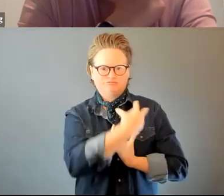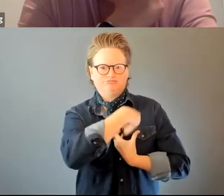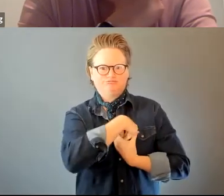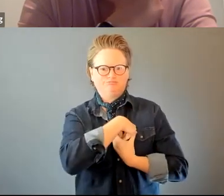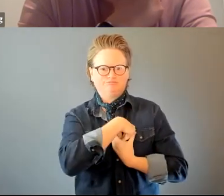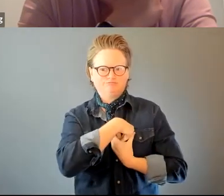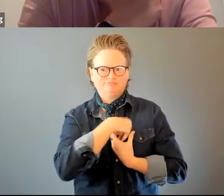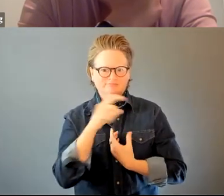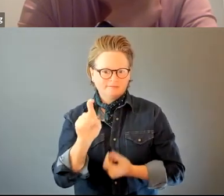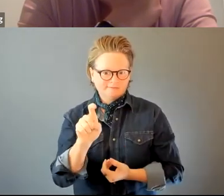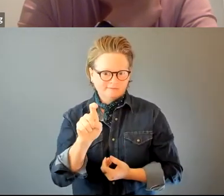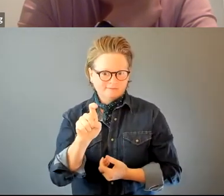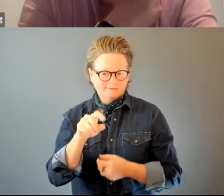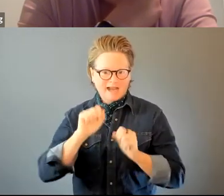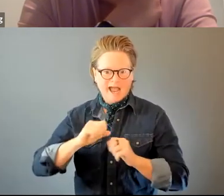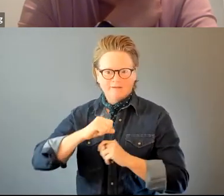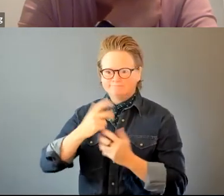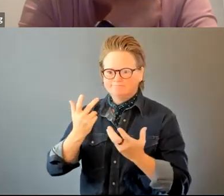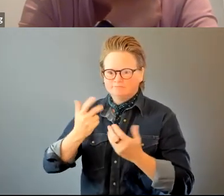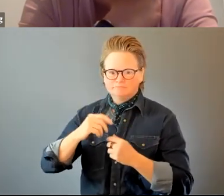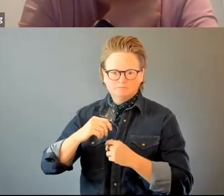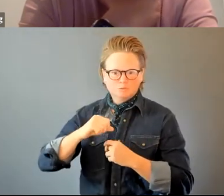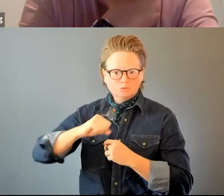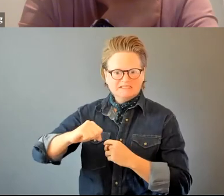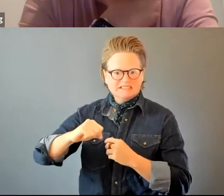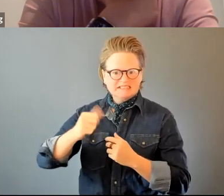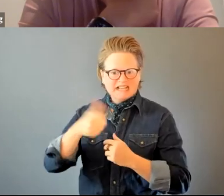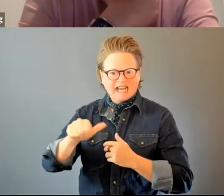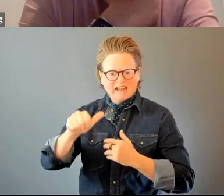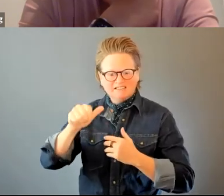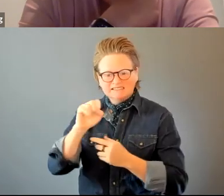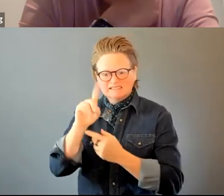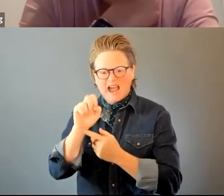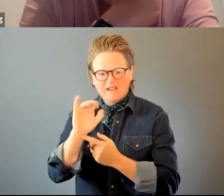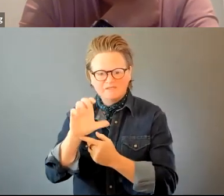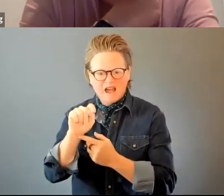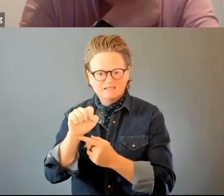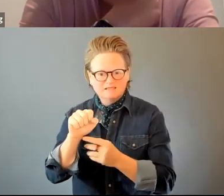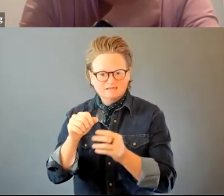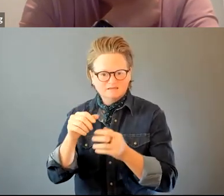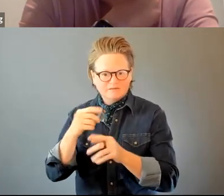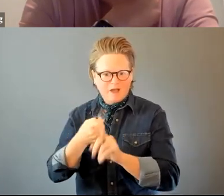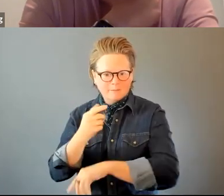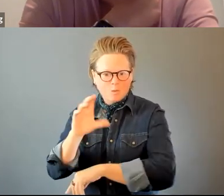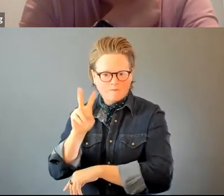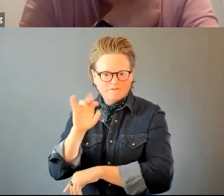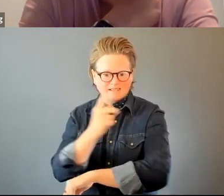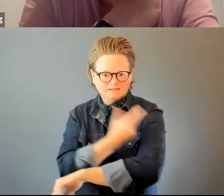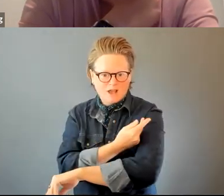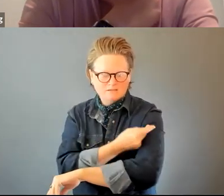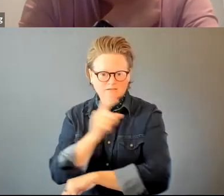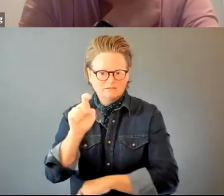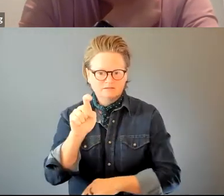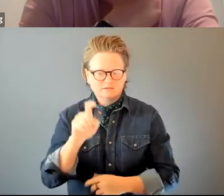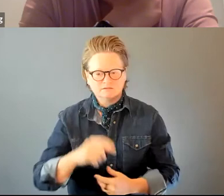those antibodies, or any kind of resistance or side effects